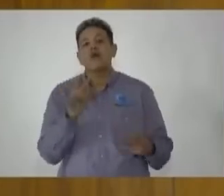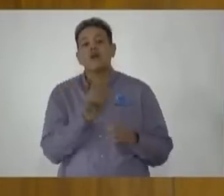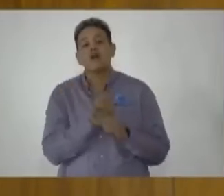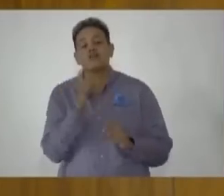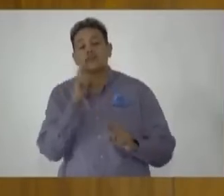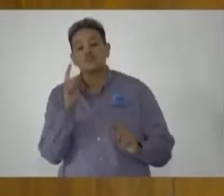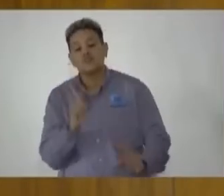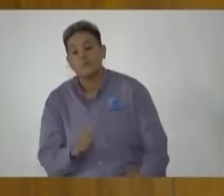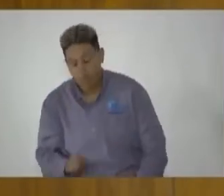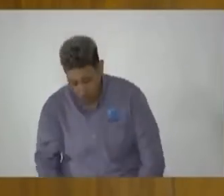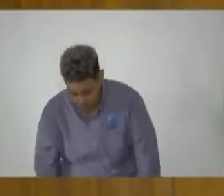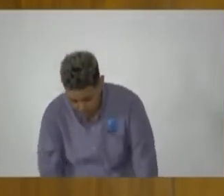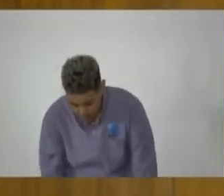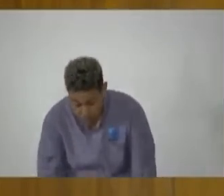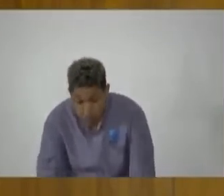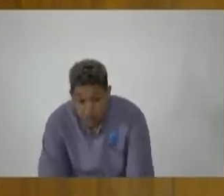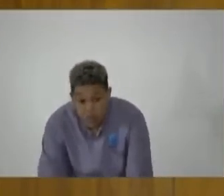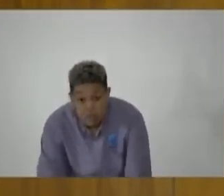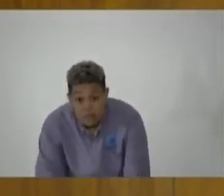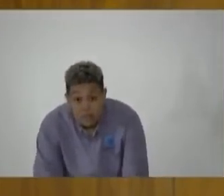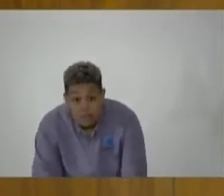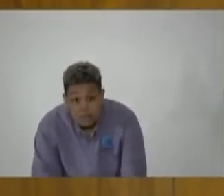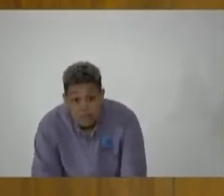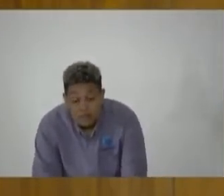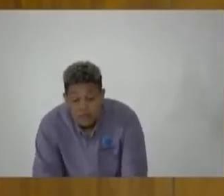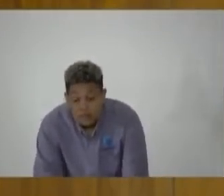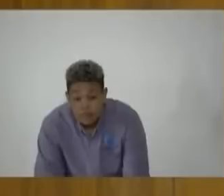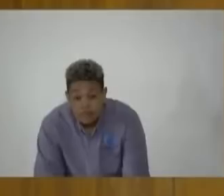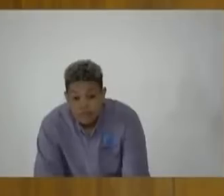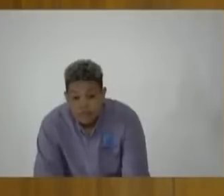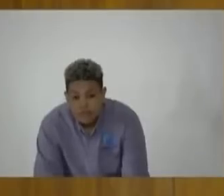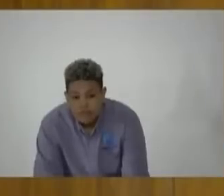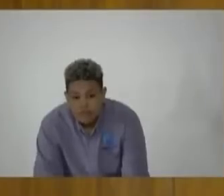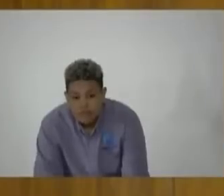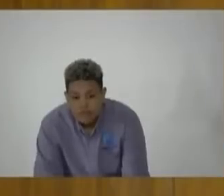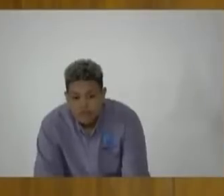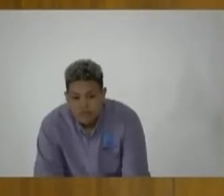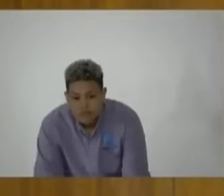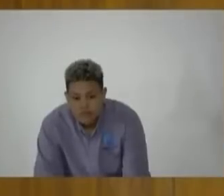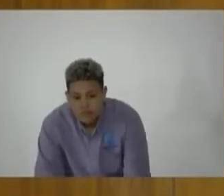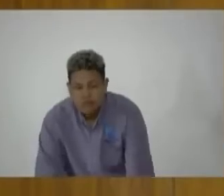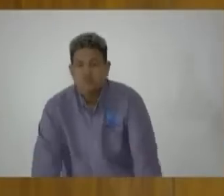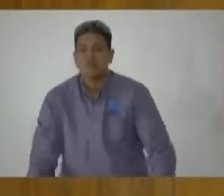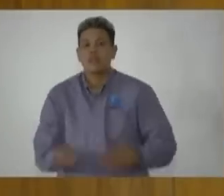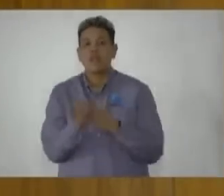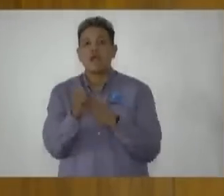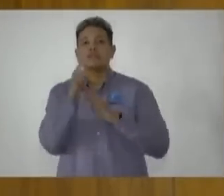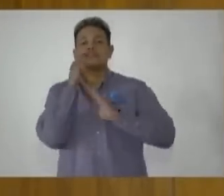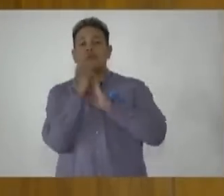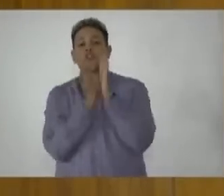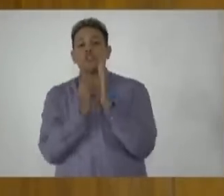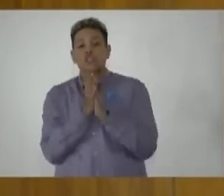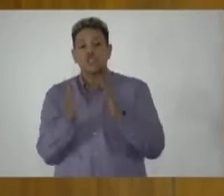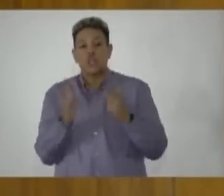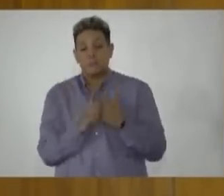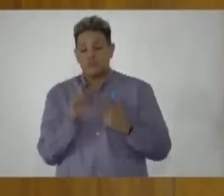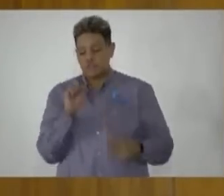report, guidance from the Attorney General / Solicitor General's